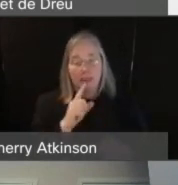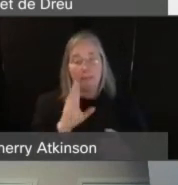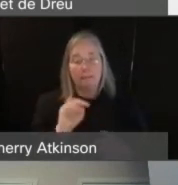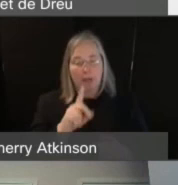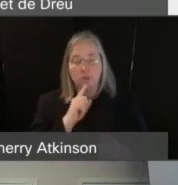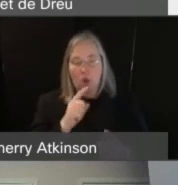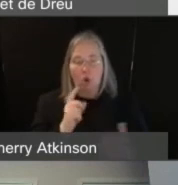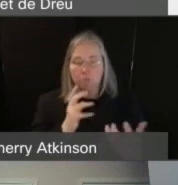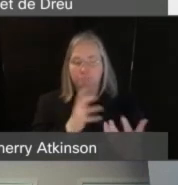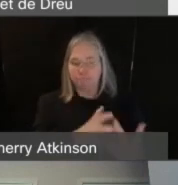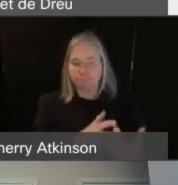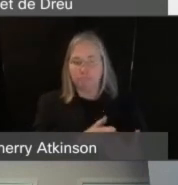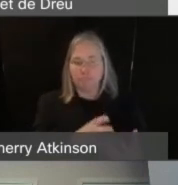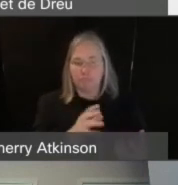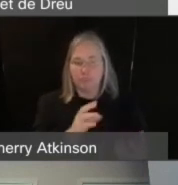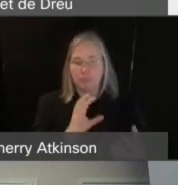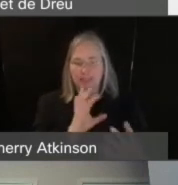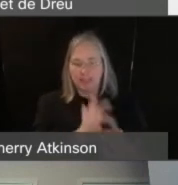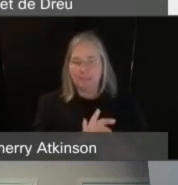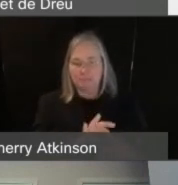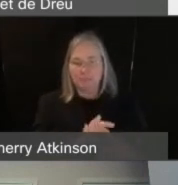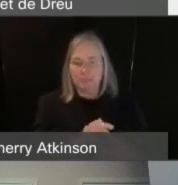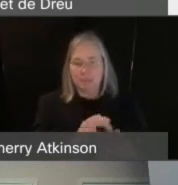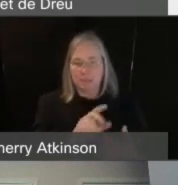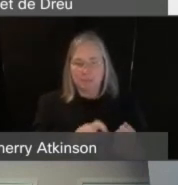That's what I thought. I just wanted to clarify for the group.